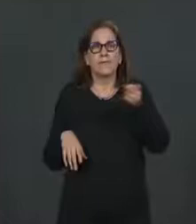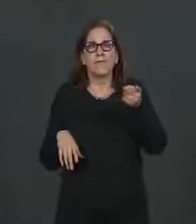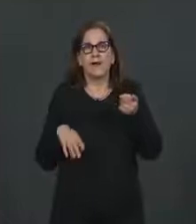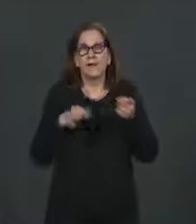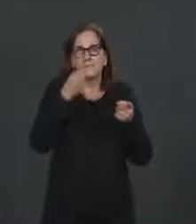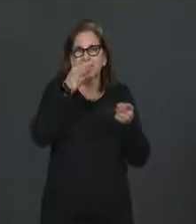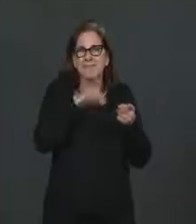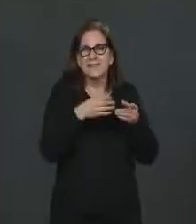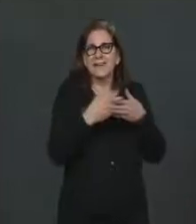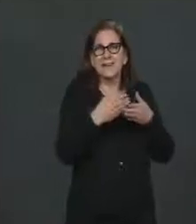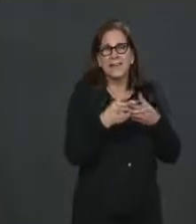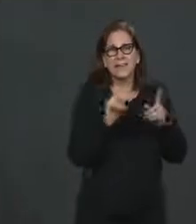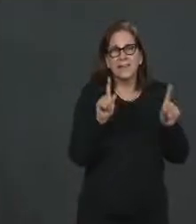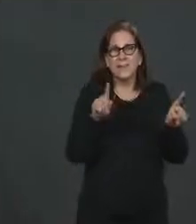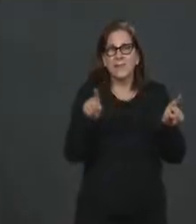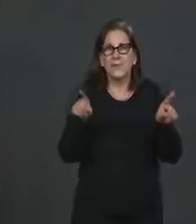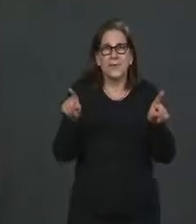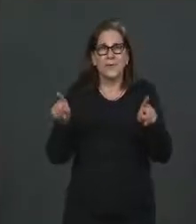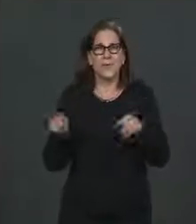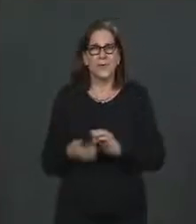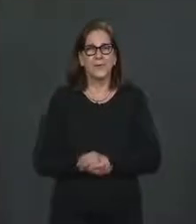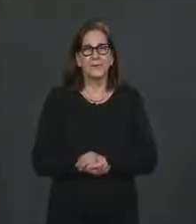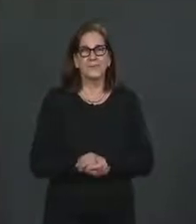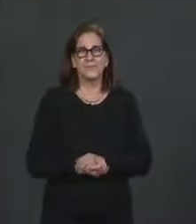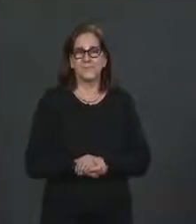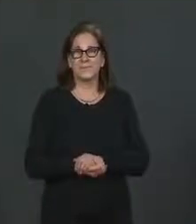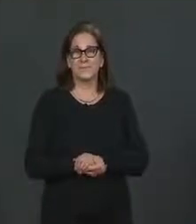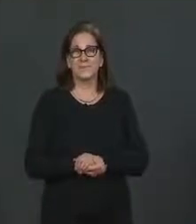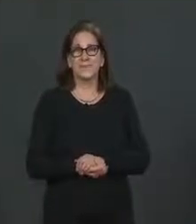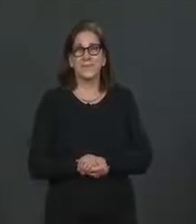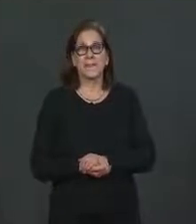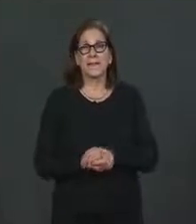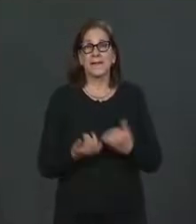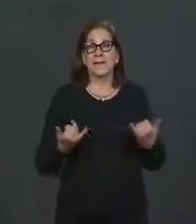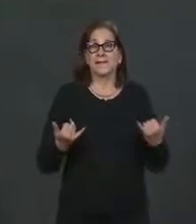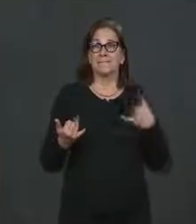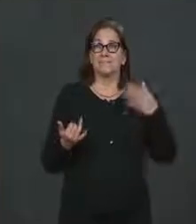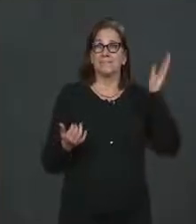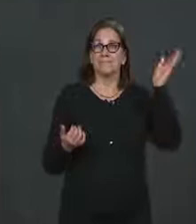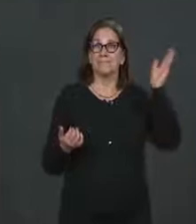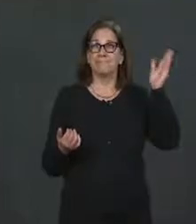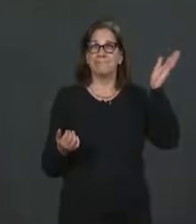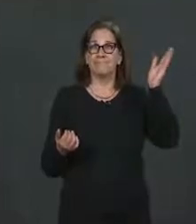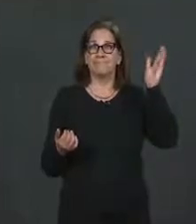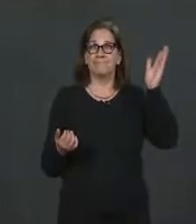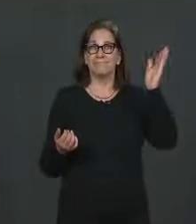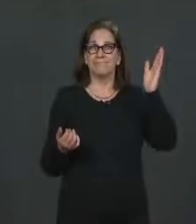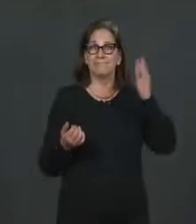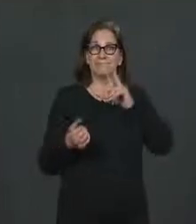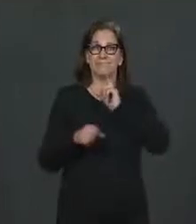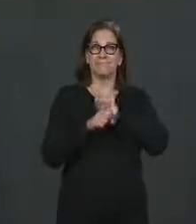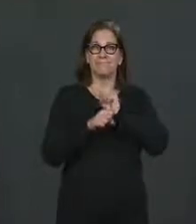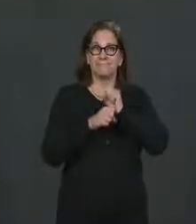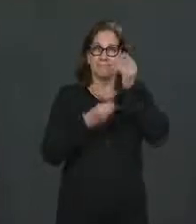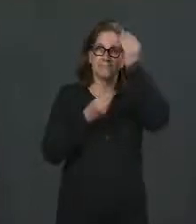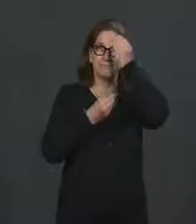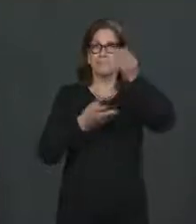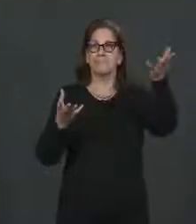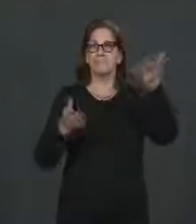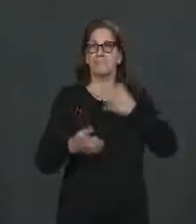can do when we work together as Americans. But as I've always said, we still need everyone to do their